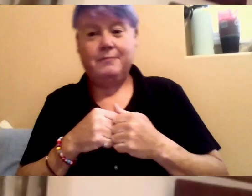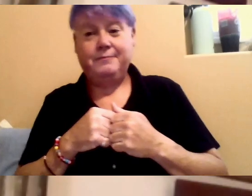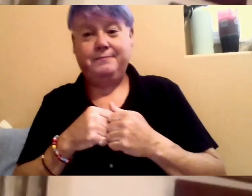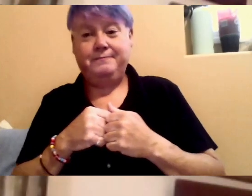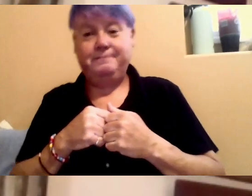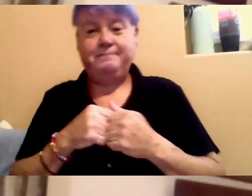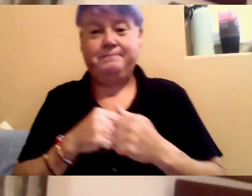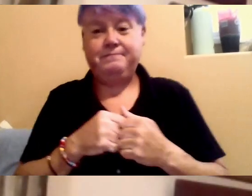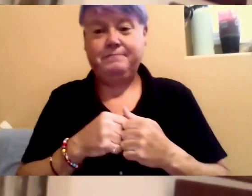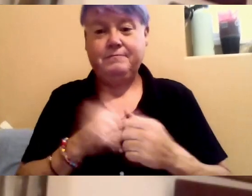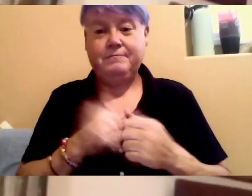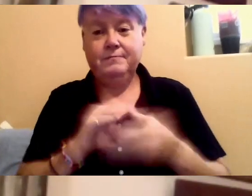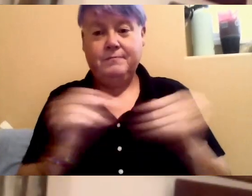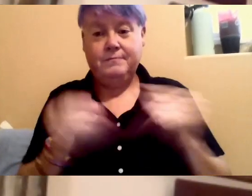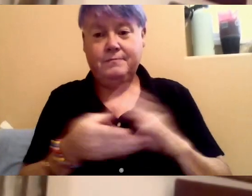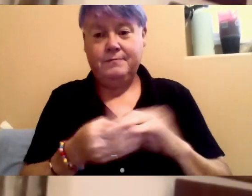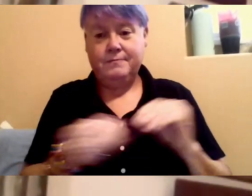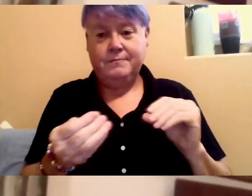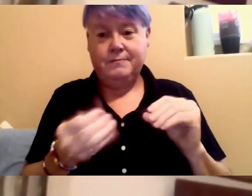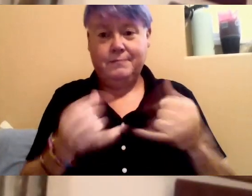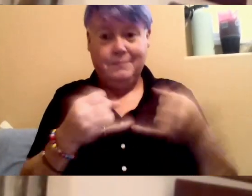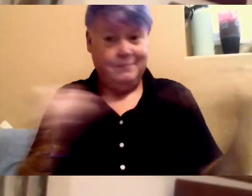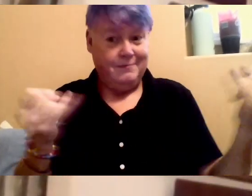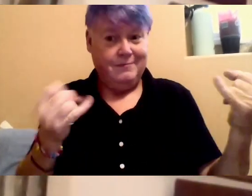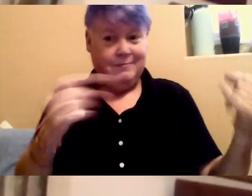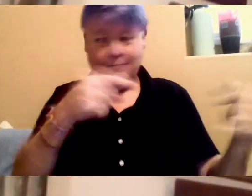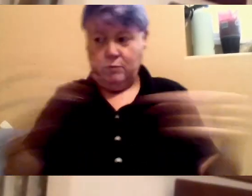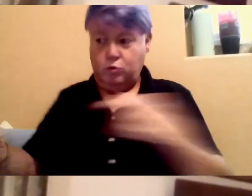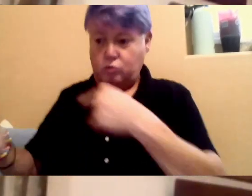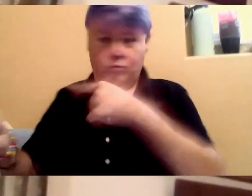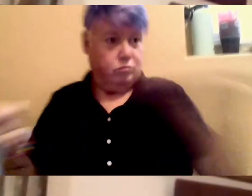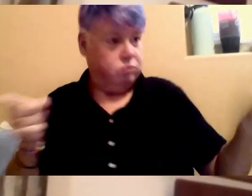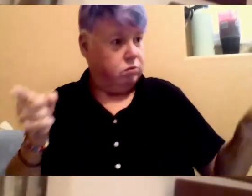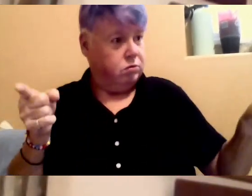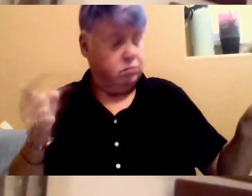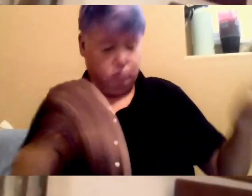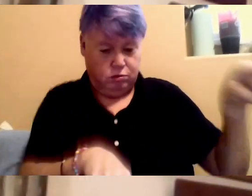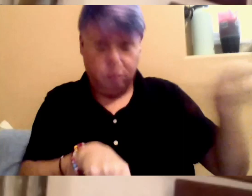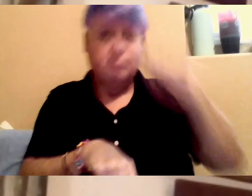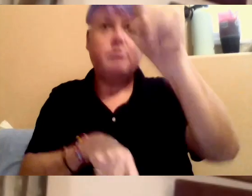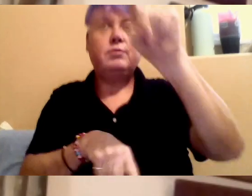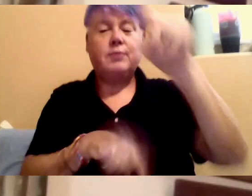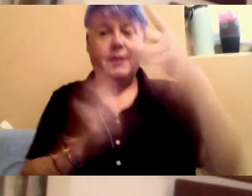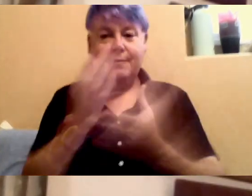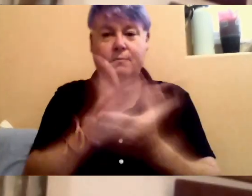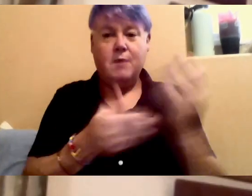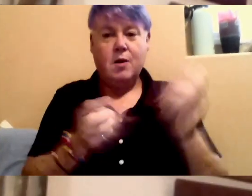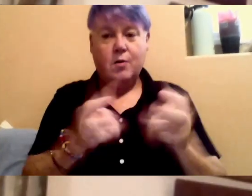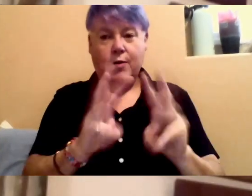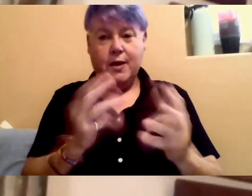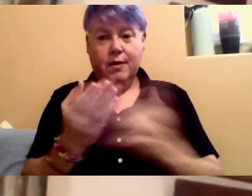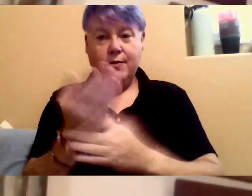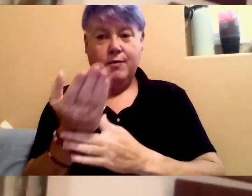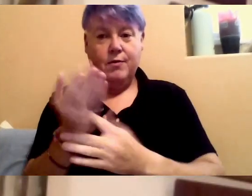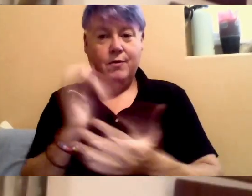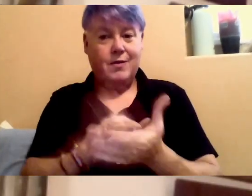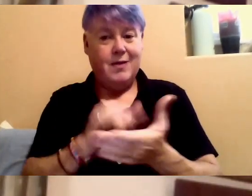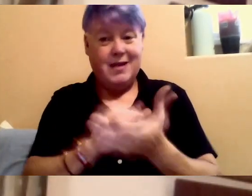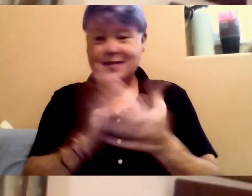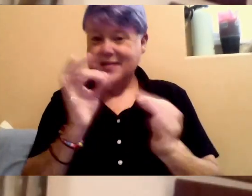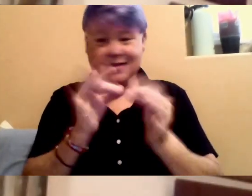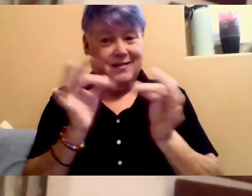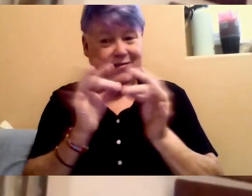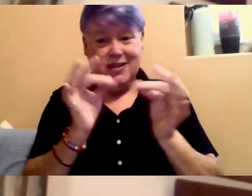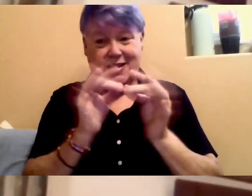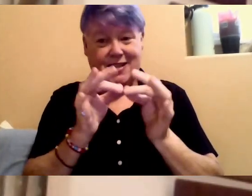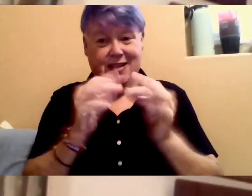the storylines are all over the place. And then I realized partway through that that's not going to fit. And I